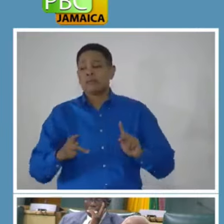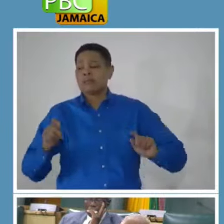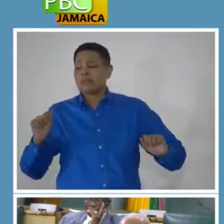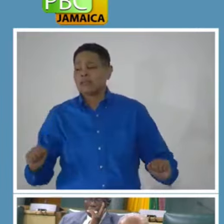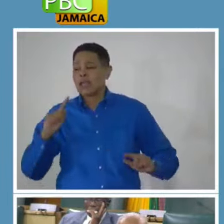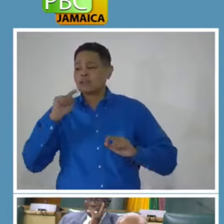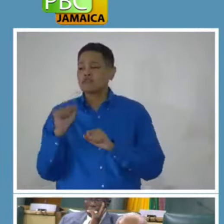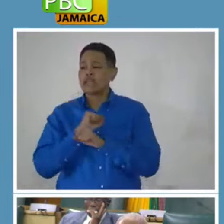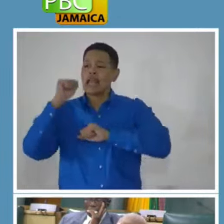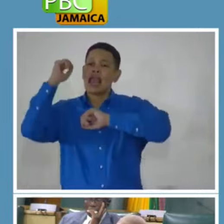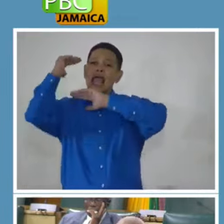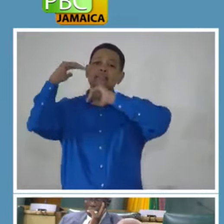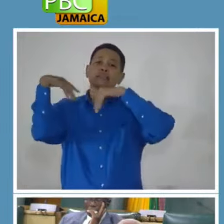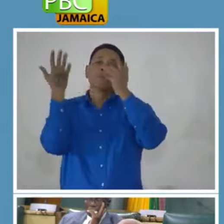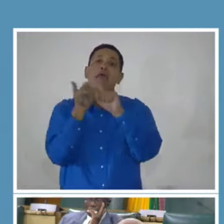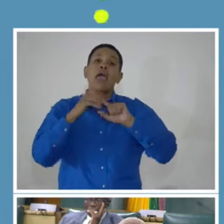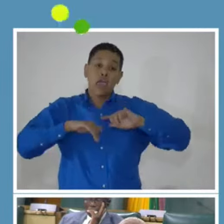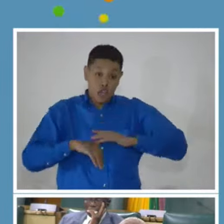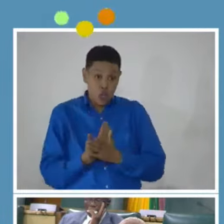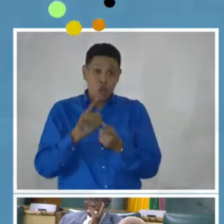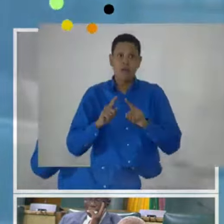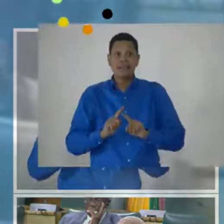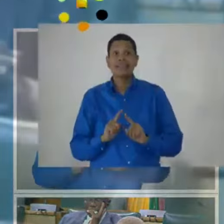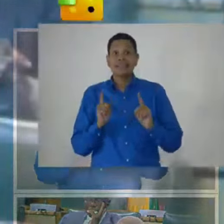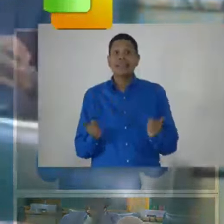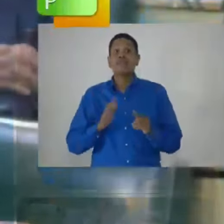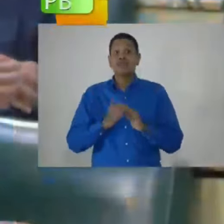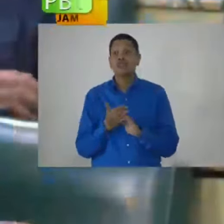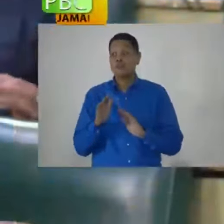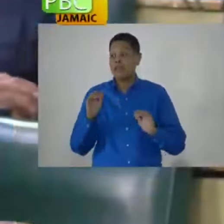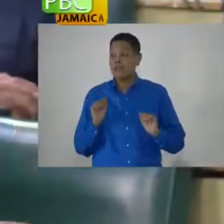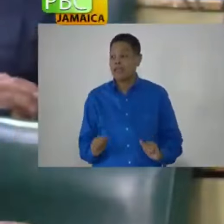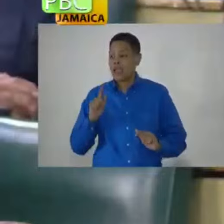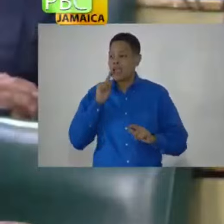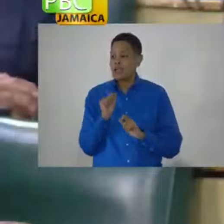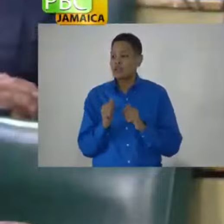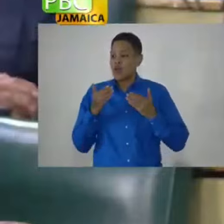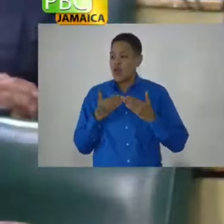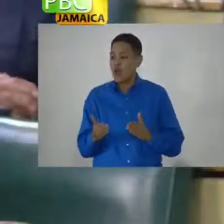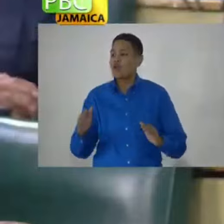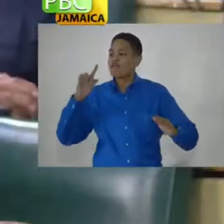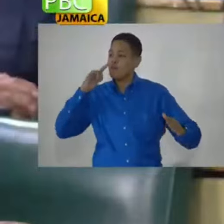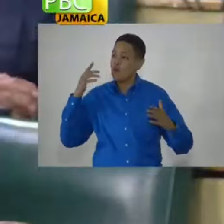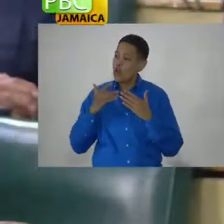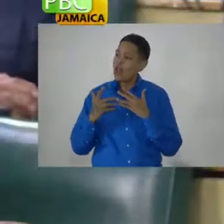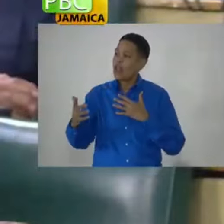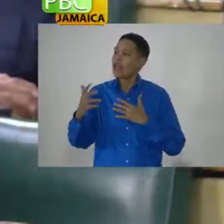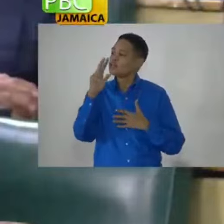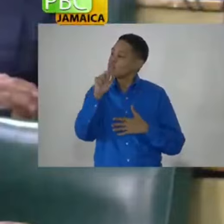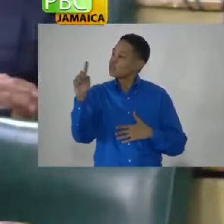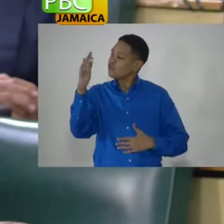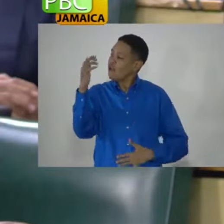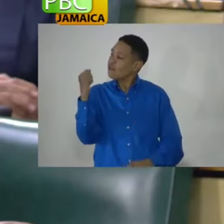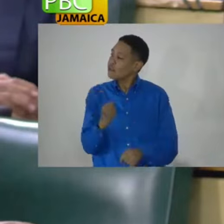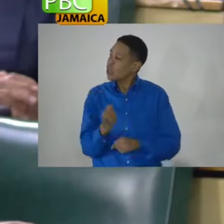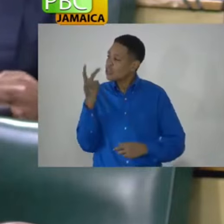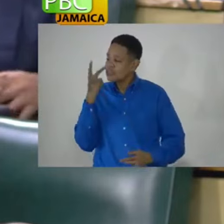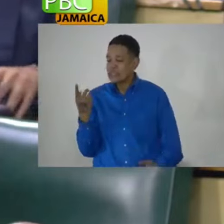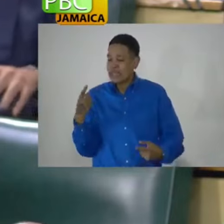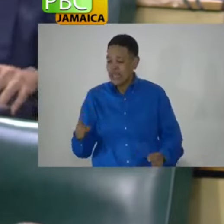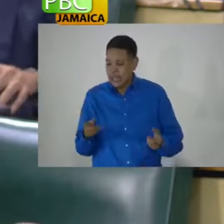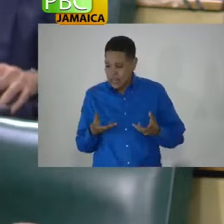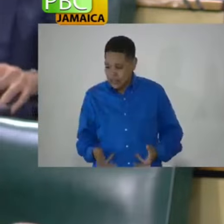indeed expect a new and different Jamaica to unfold over the next 3 to 5 years